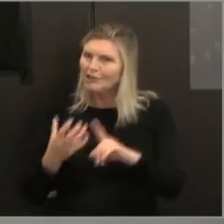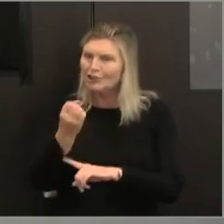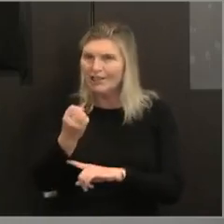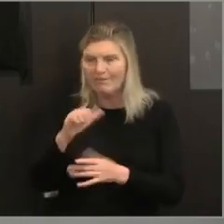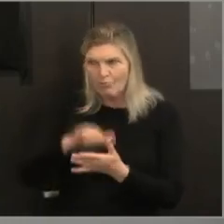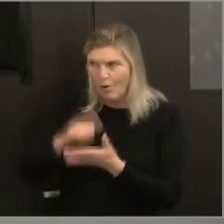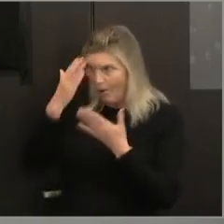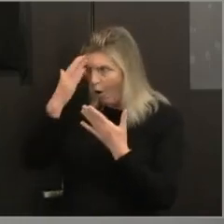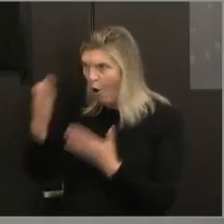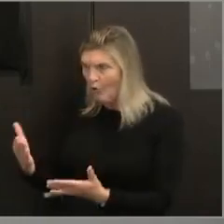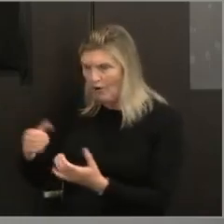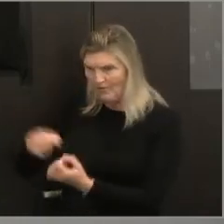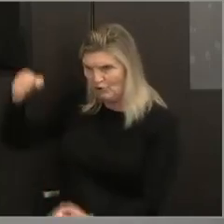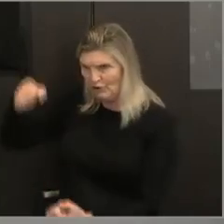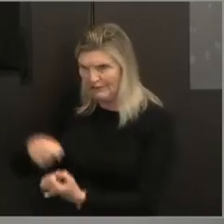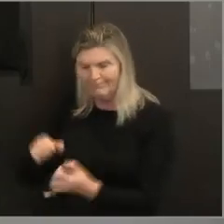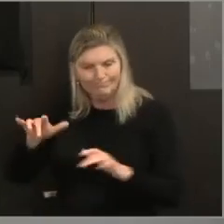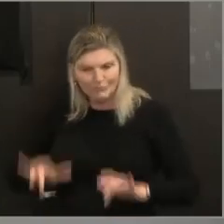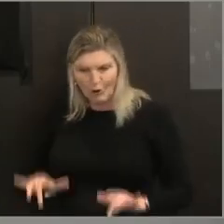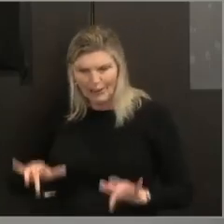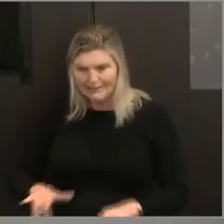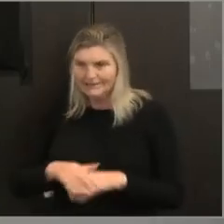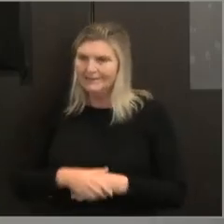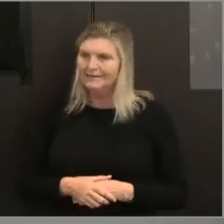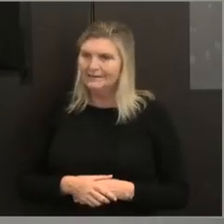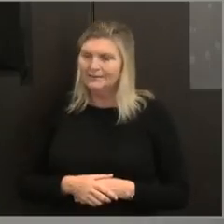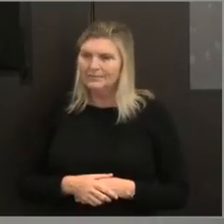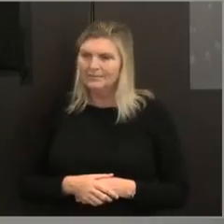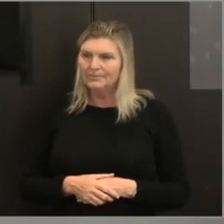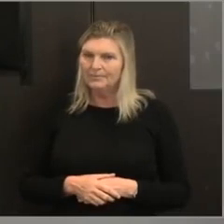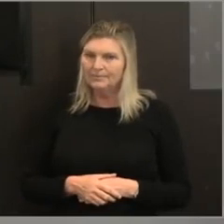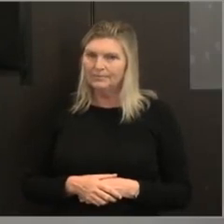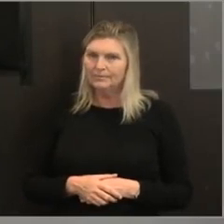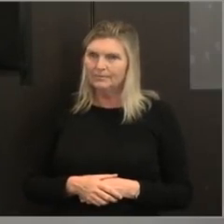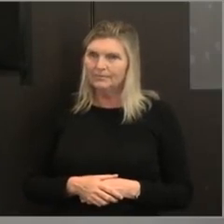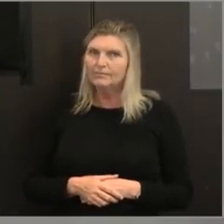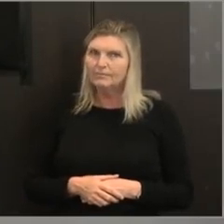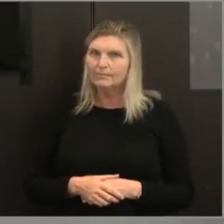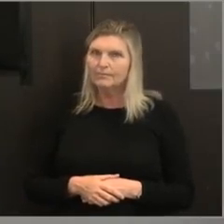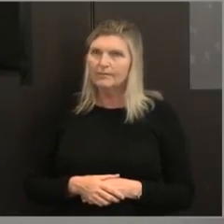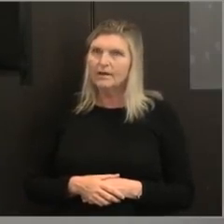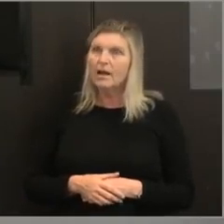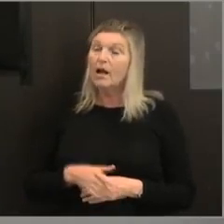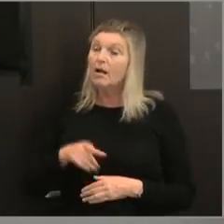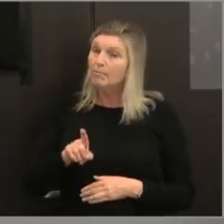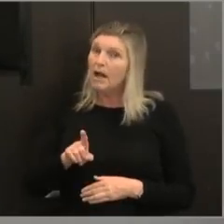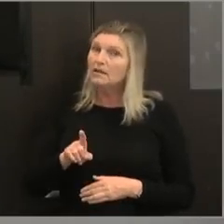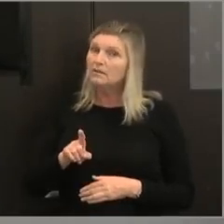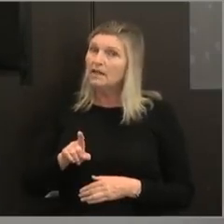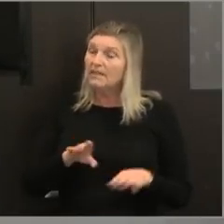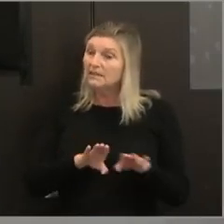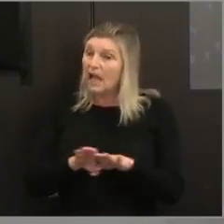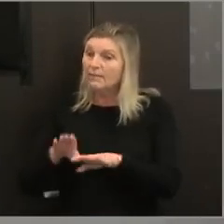honour te tiriti. It also indicates that there is already a tiriti-based framework in